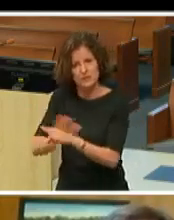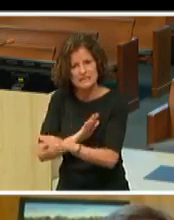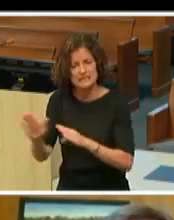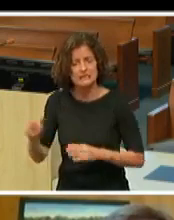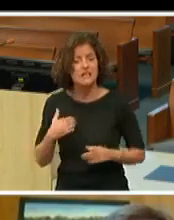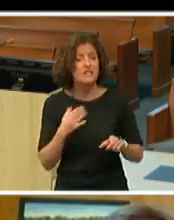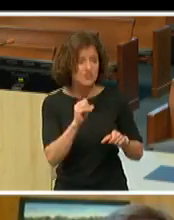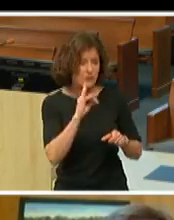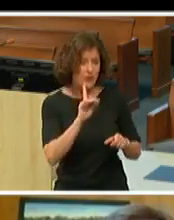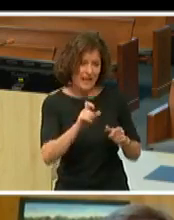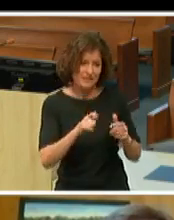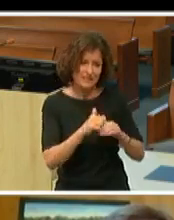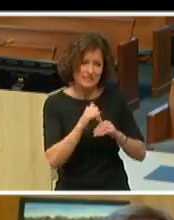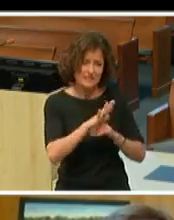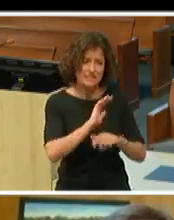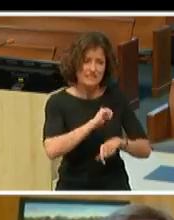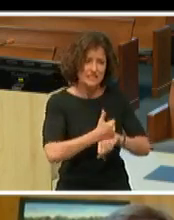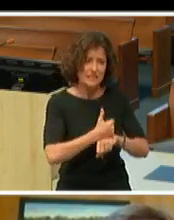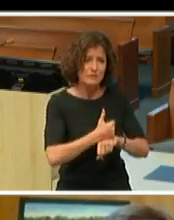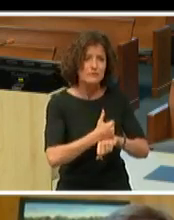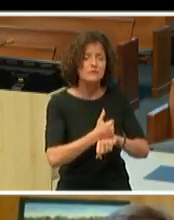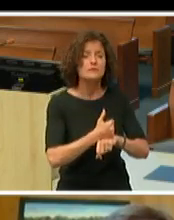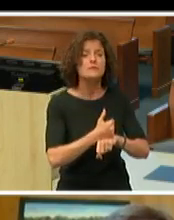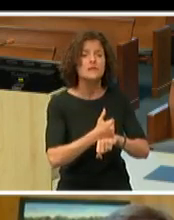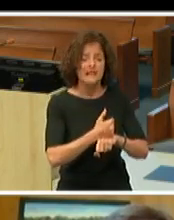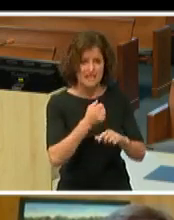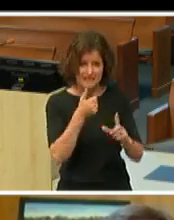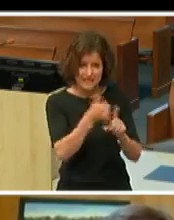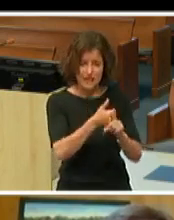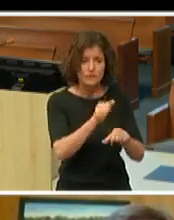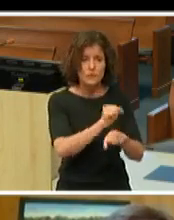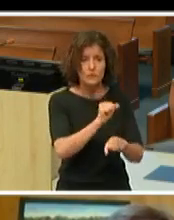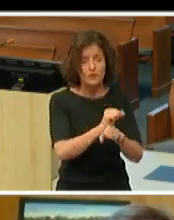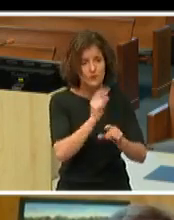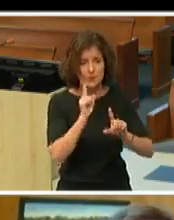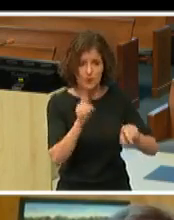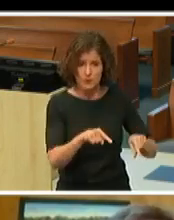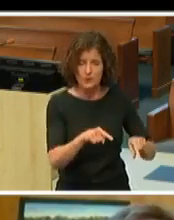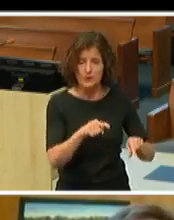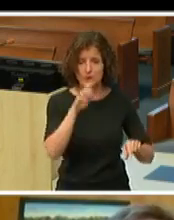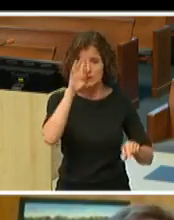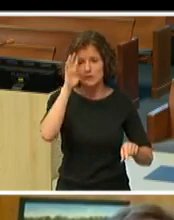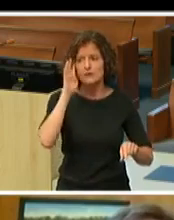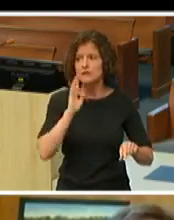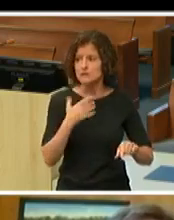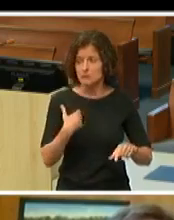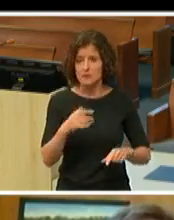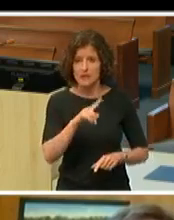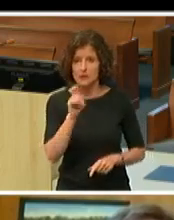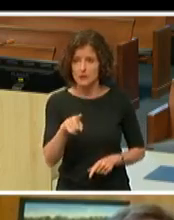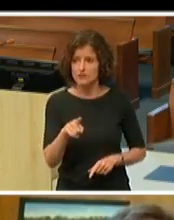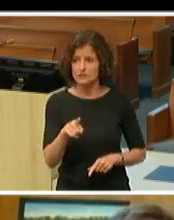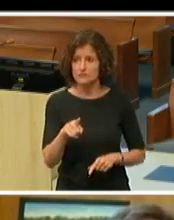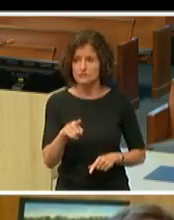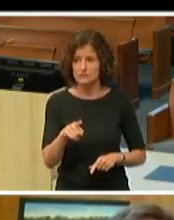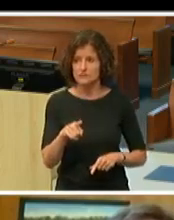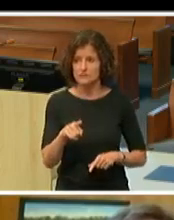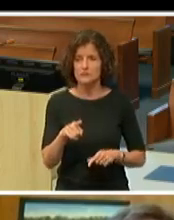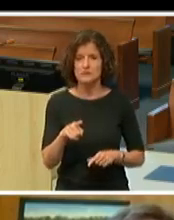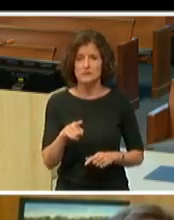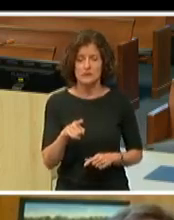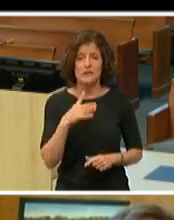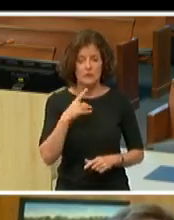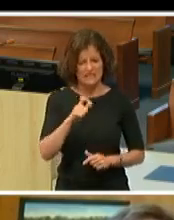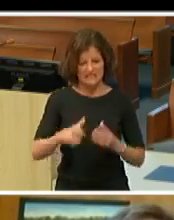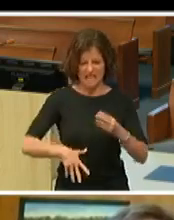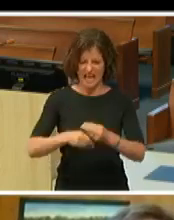order. Yeah, exactly. They would issue a stop work order for a violation, but they would have to respect. So my question is, do we need to write that specifically in